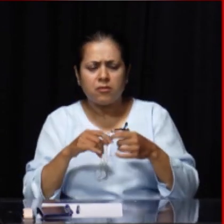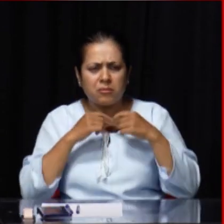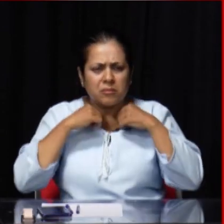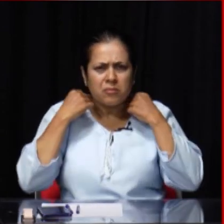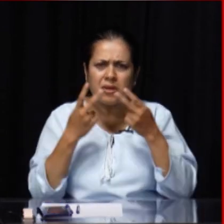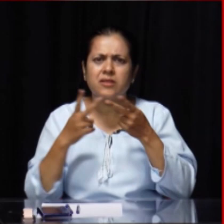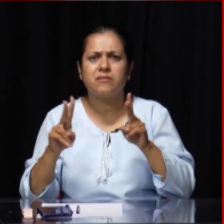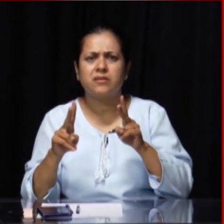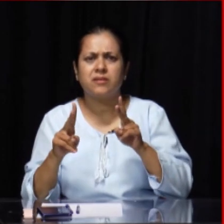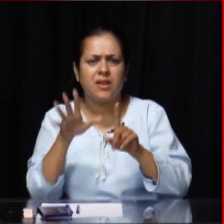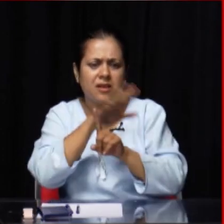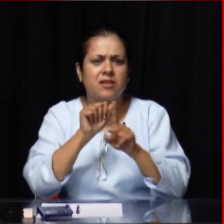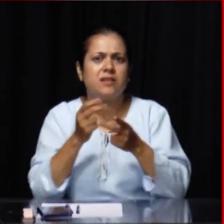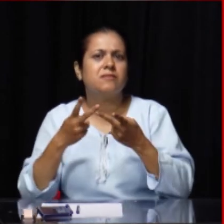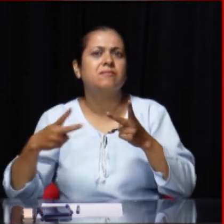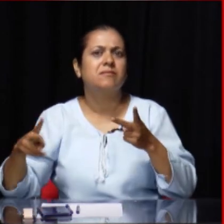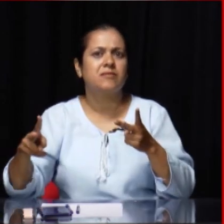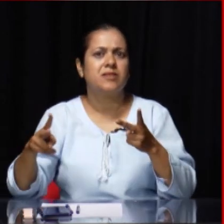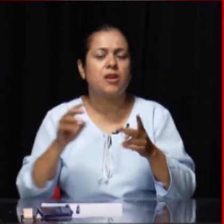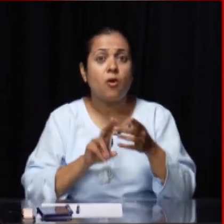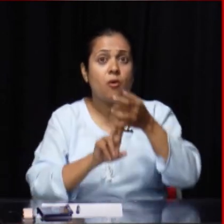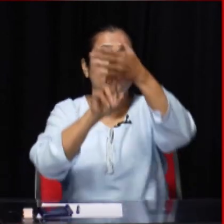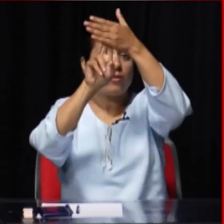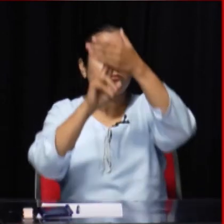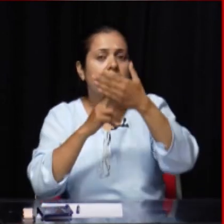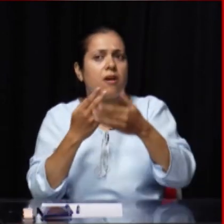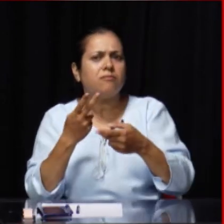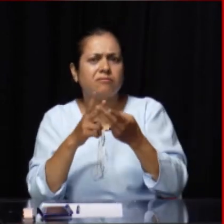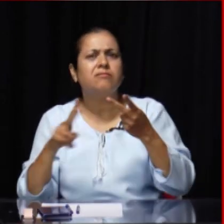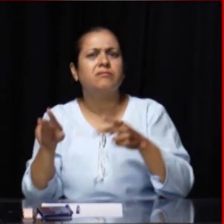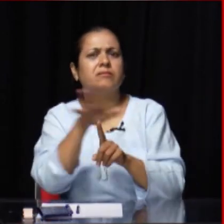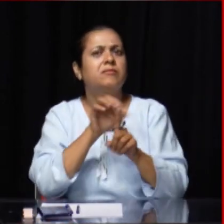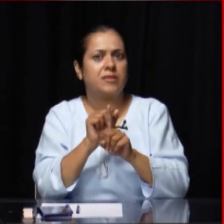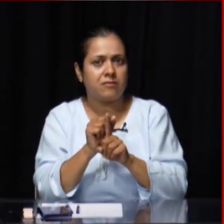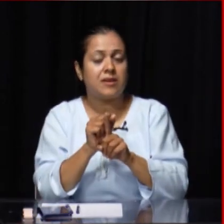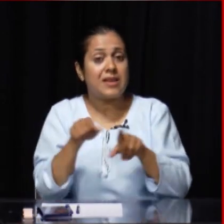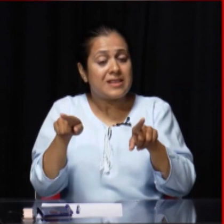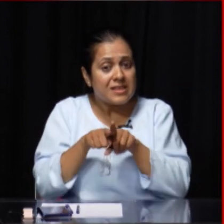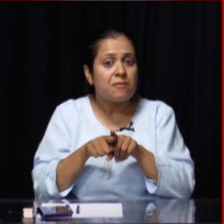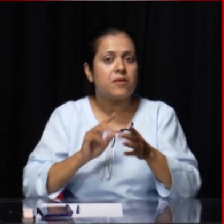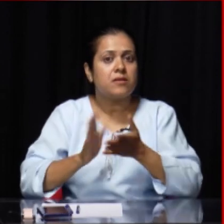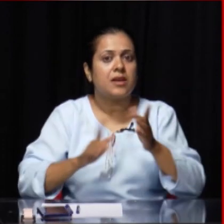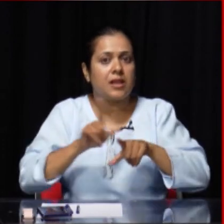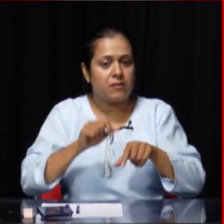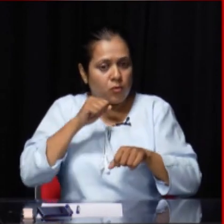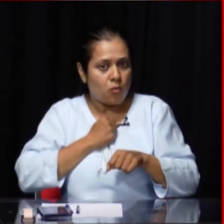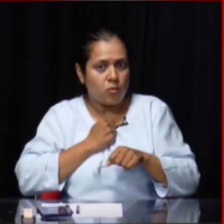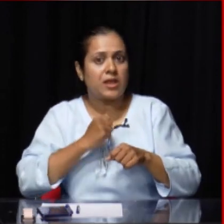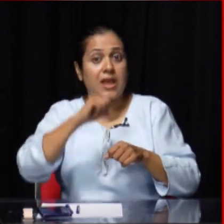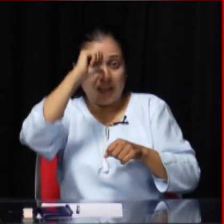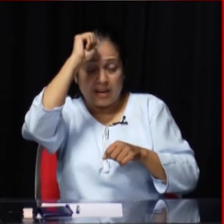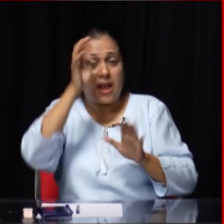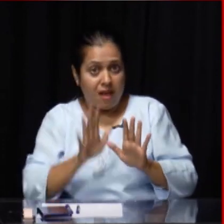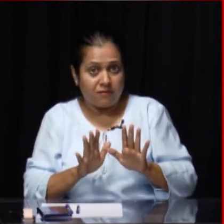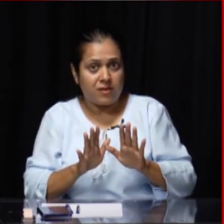have Mangalsutra in these, some states or northeast states. So we have Indian sign language where